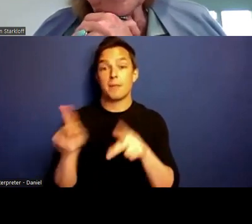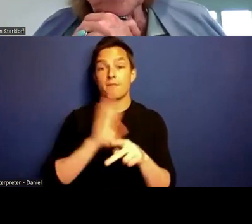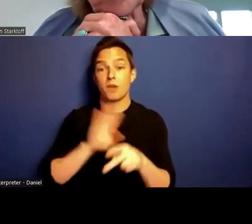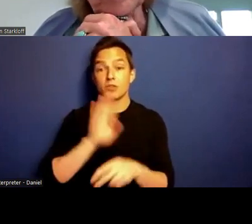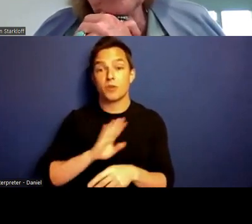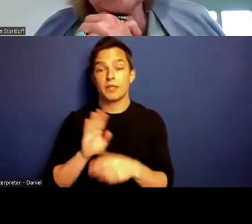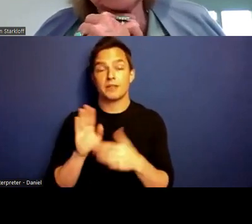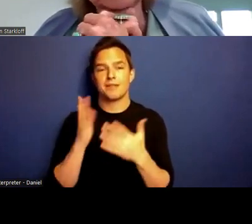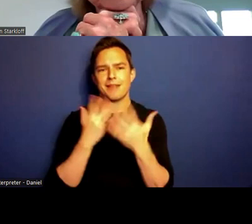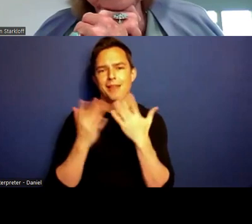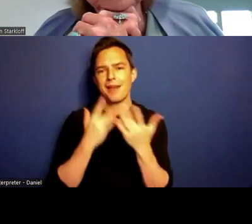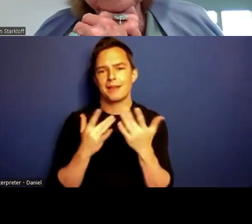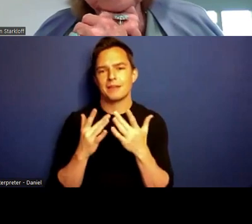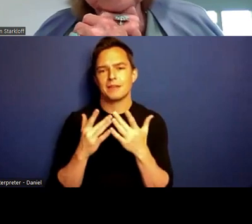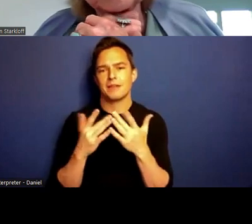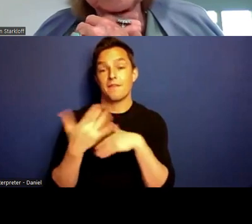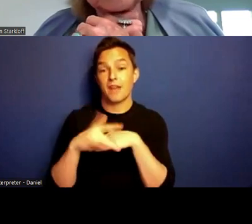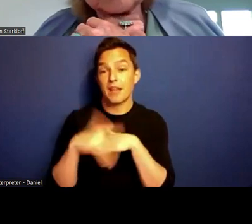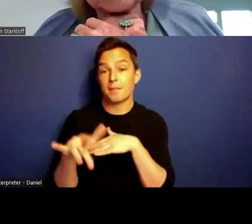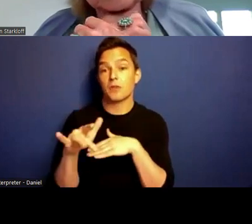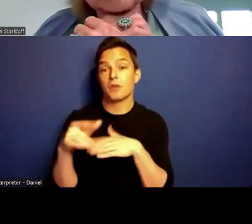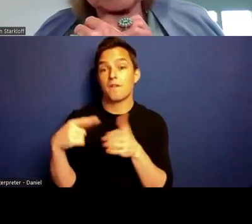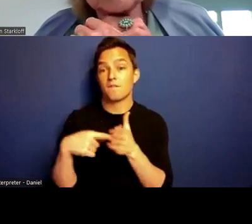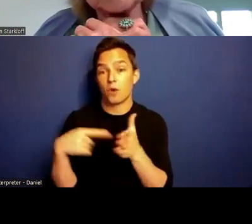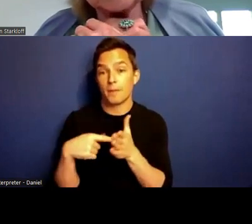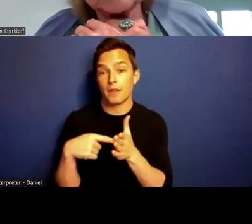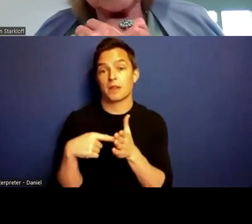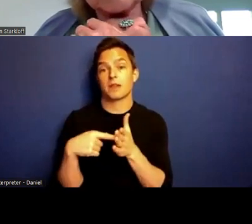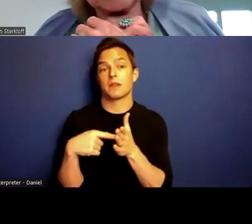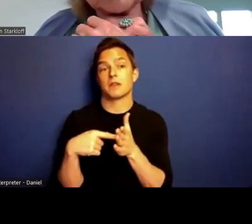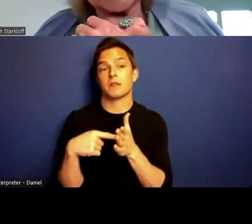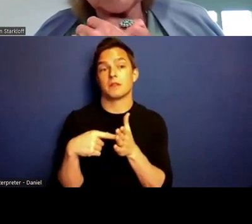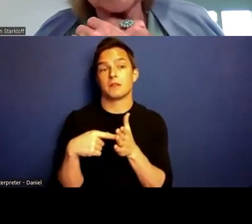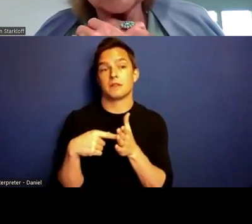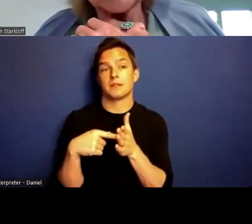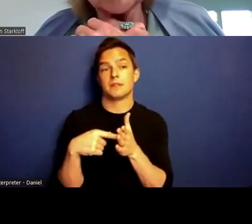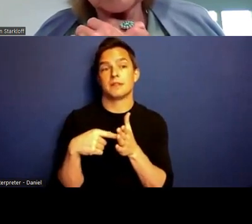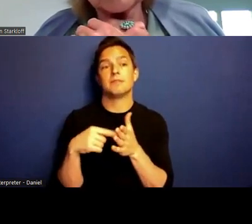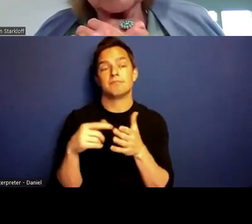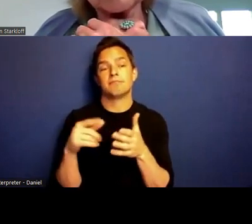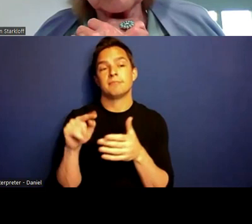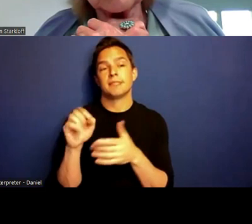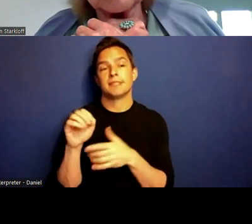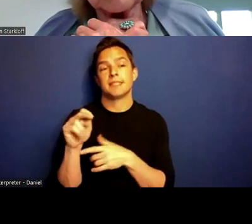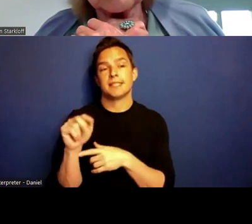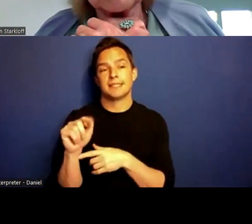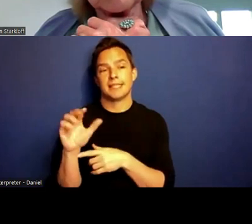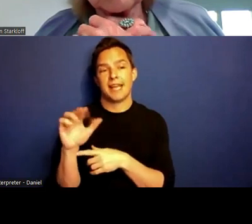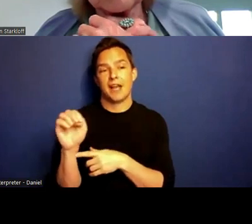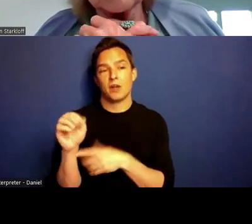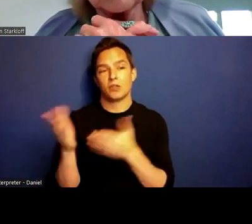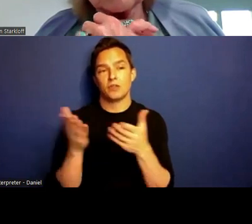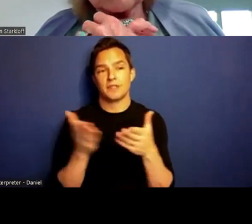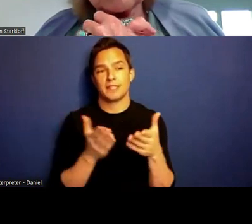by the lack of available, affordable attendant care services. Many people are frustrated because